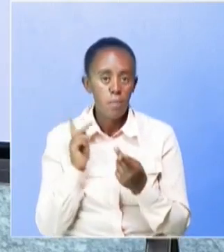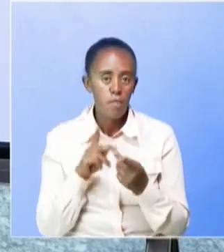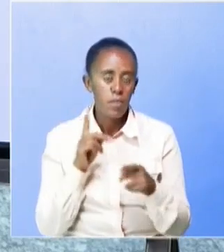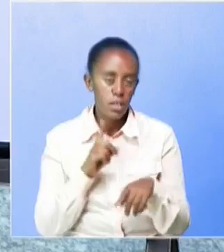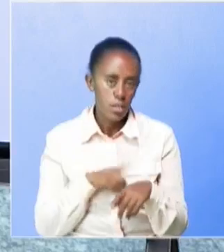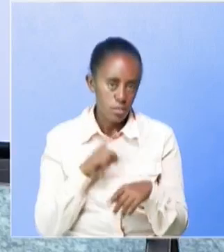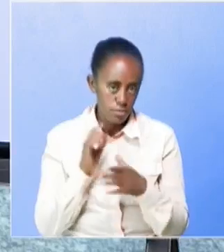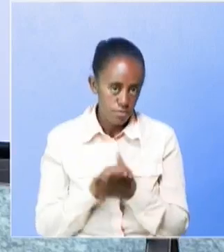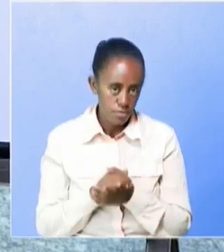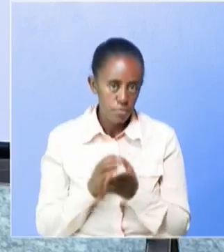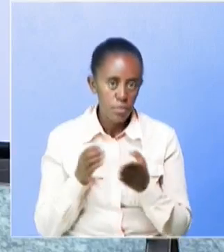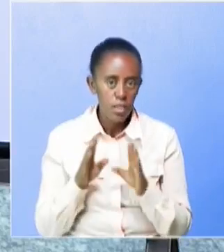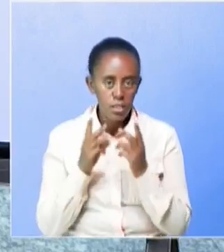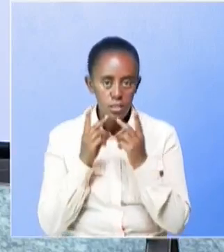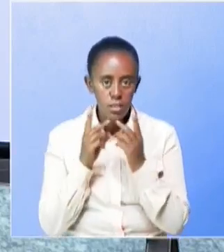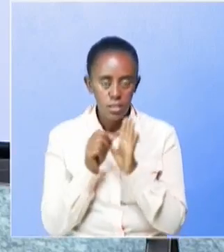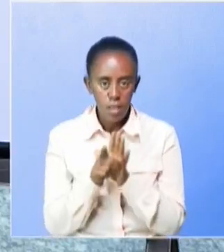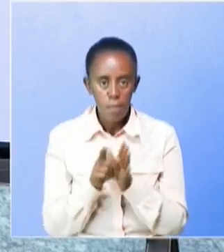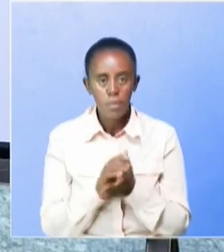perfect. Let's see an example.